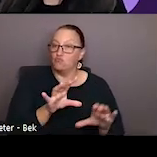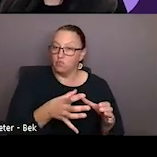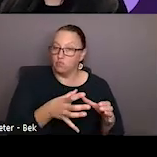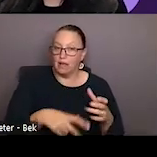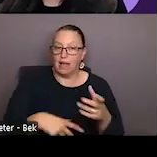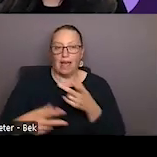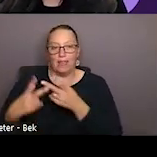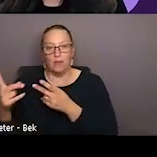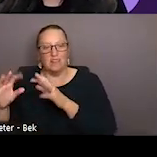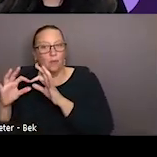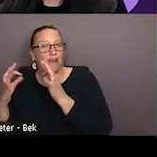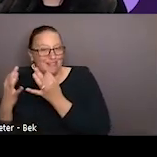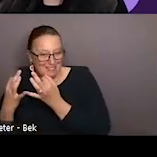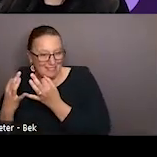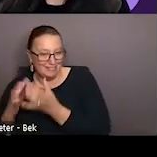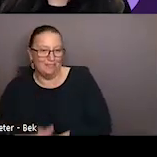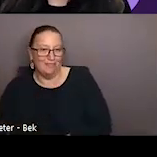to organizations.